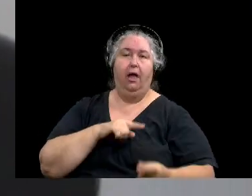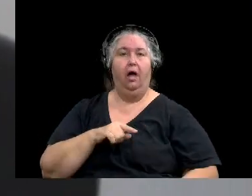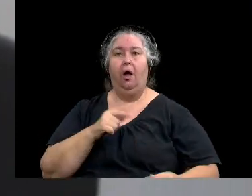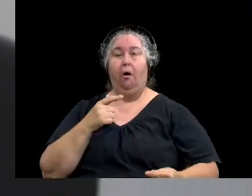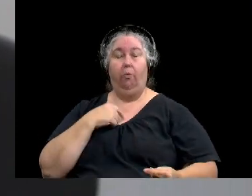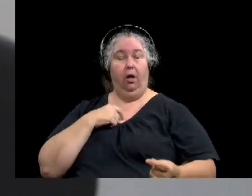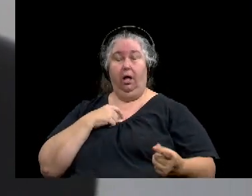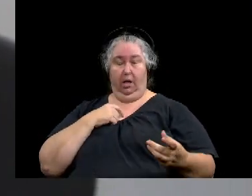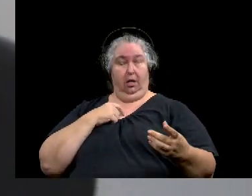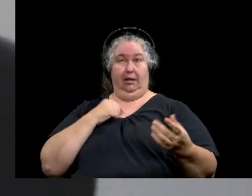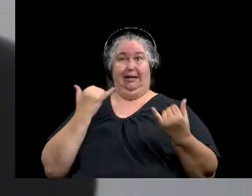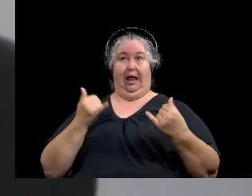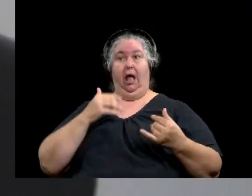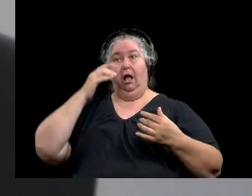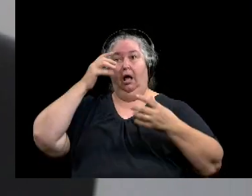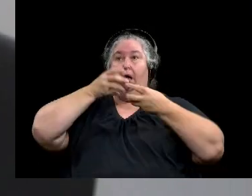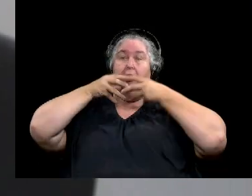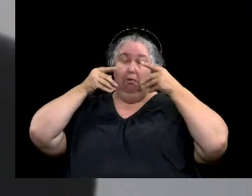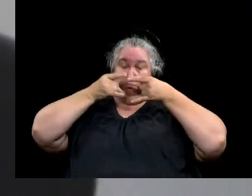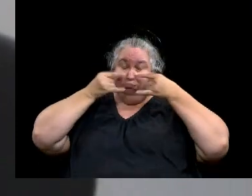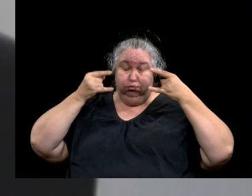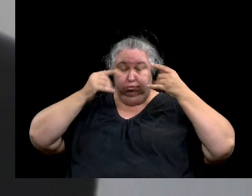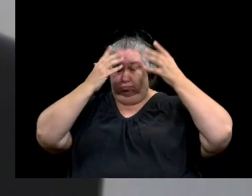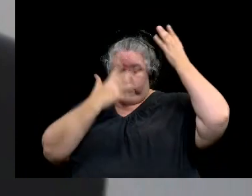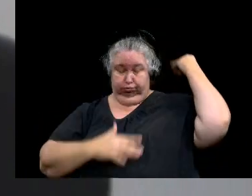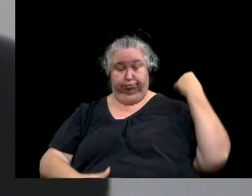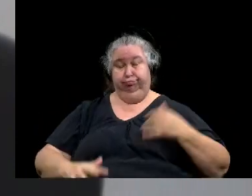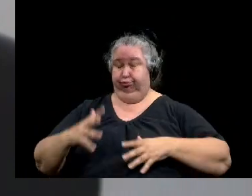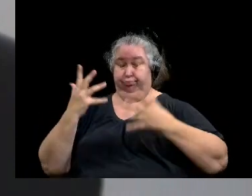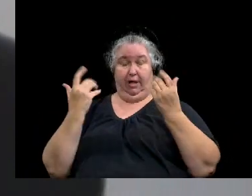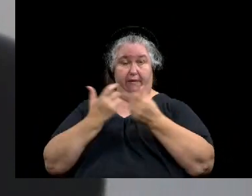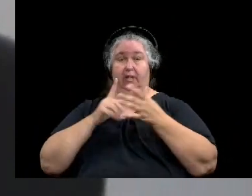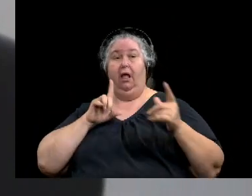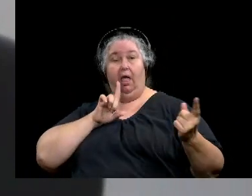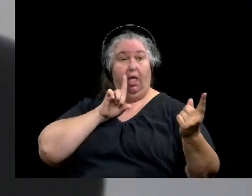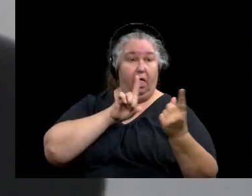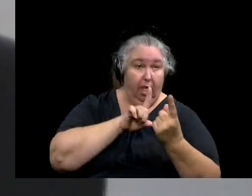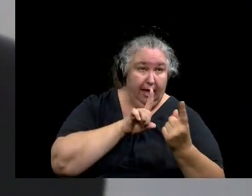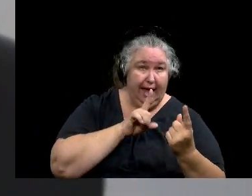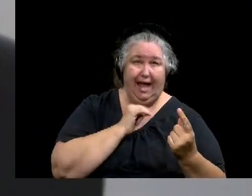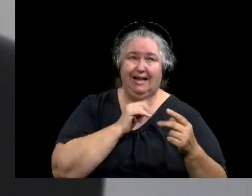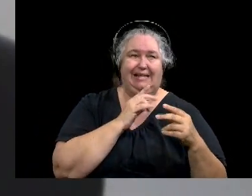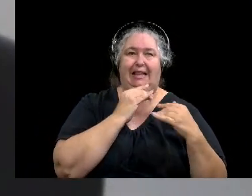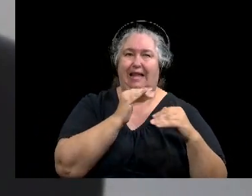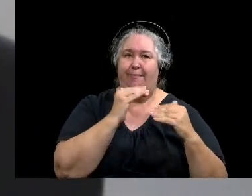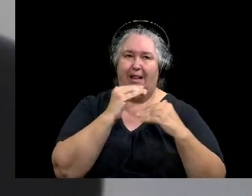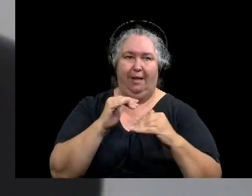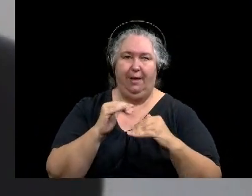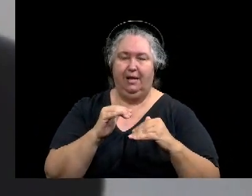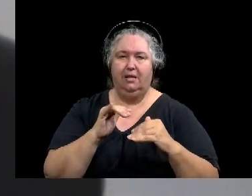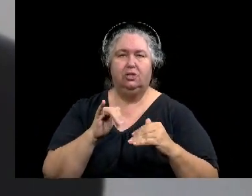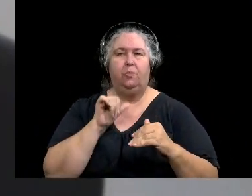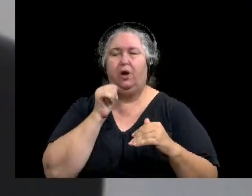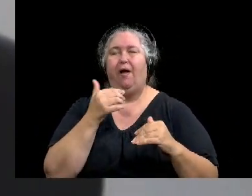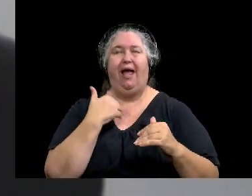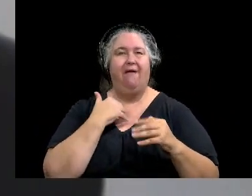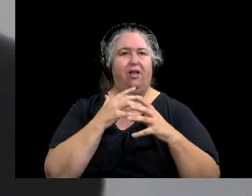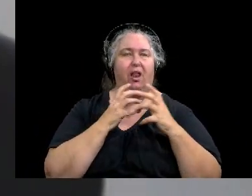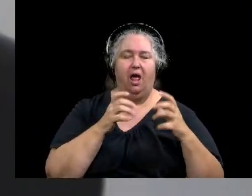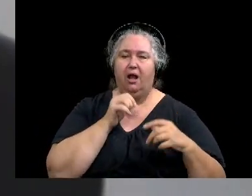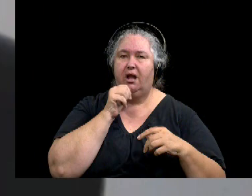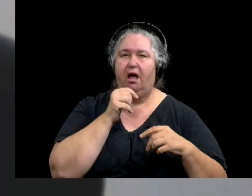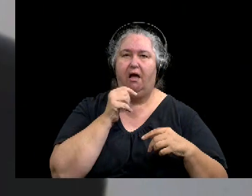be intimidating, and it can also prevent that extra communication, that nonverbal communication, facial